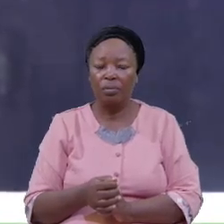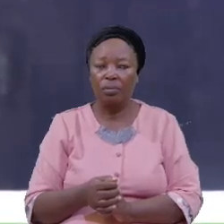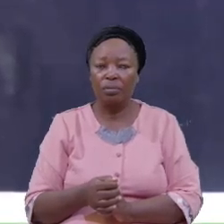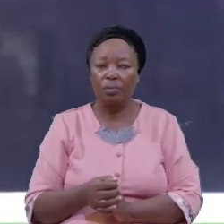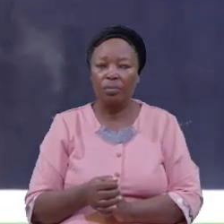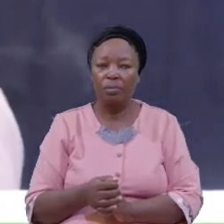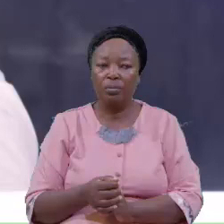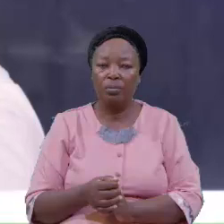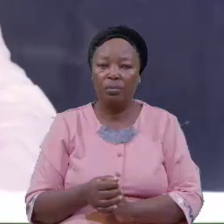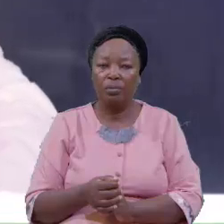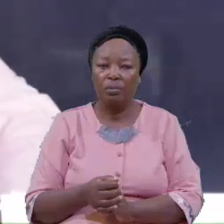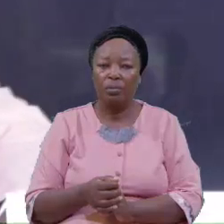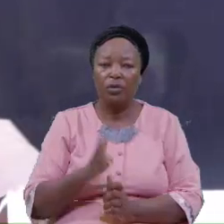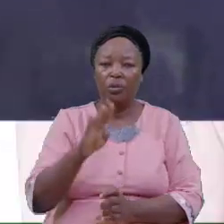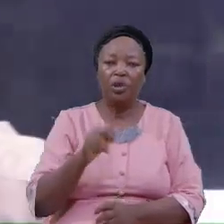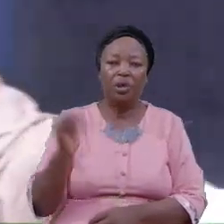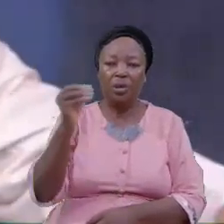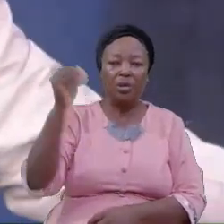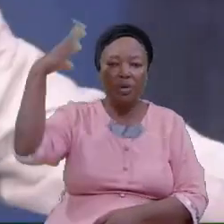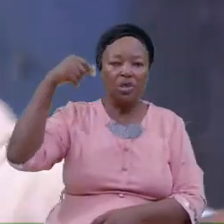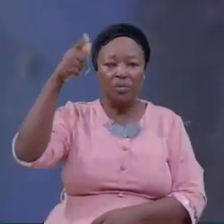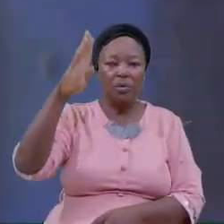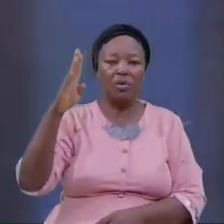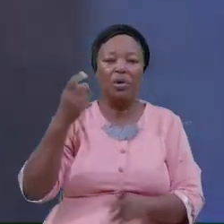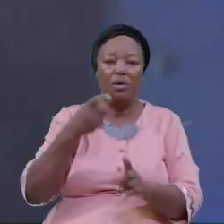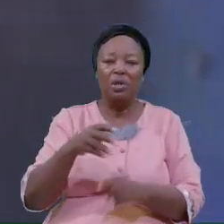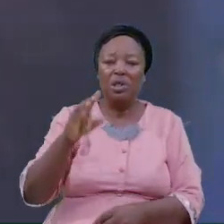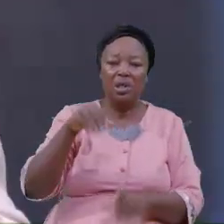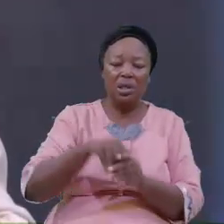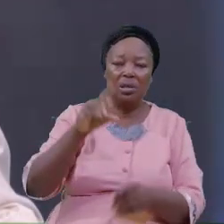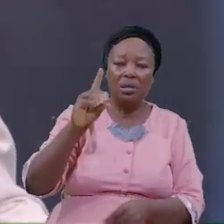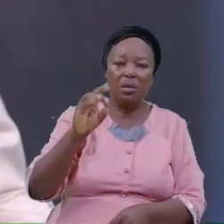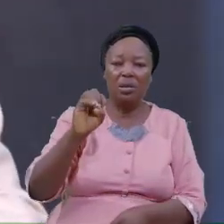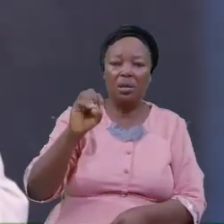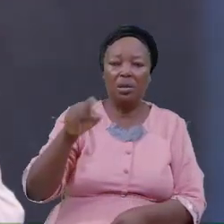By the grace of God in deeper life from the earlier days,